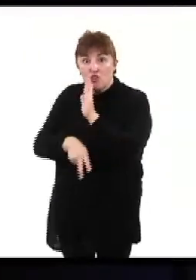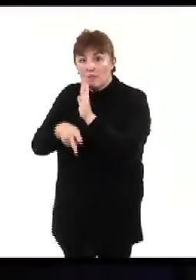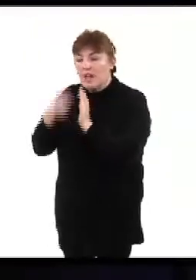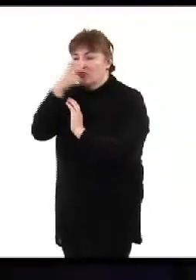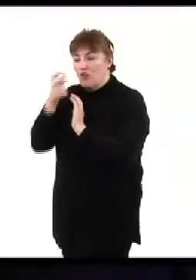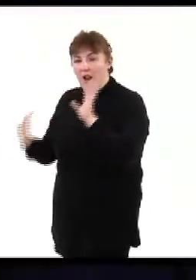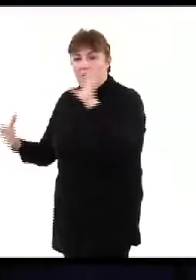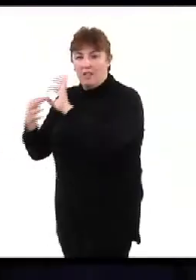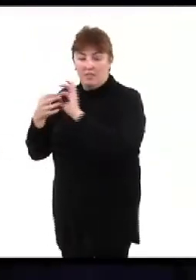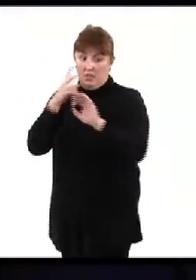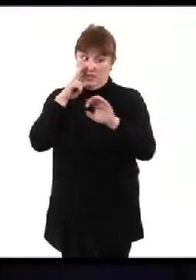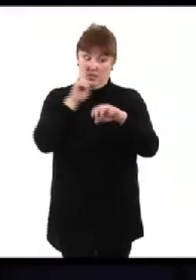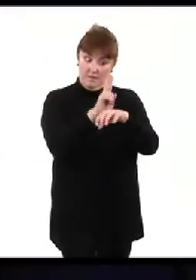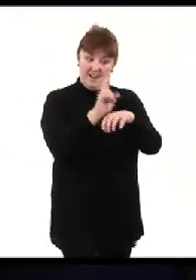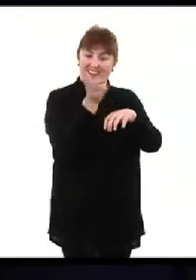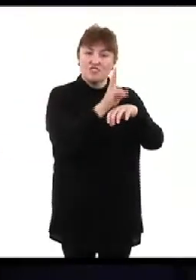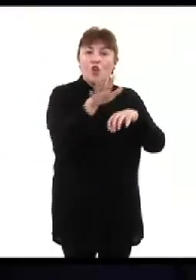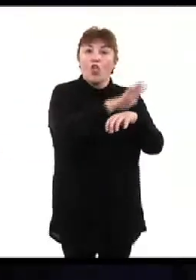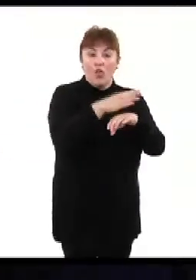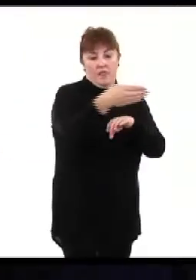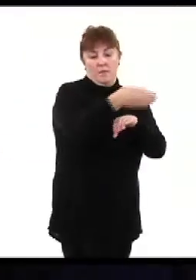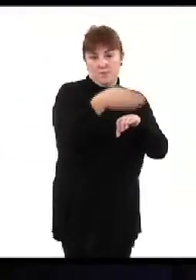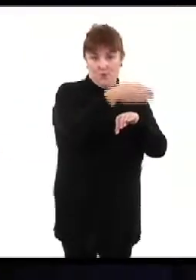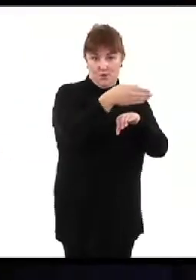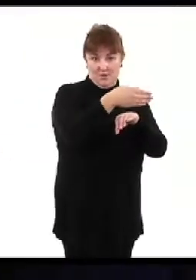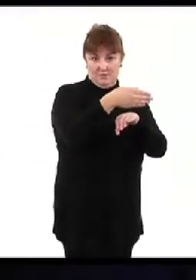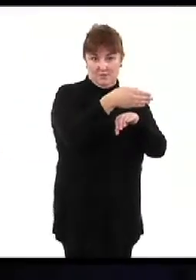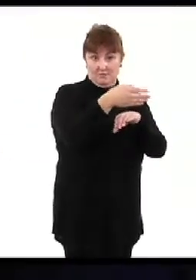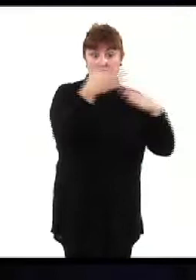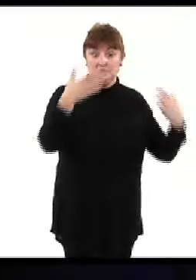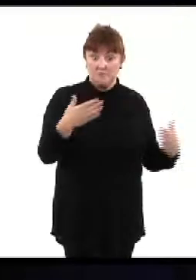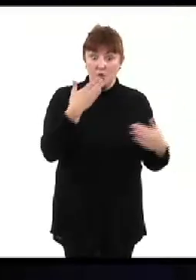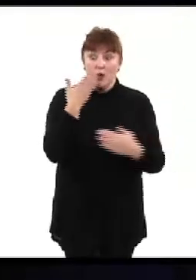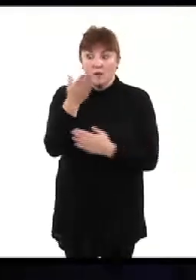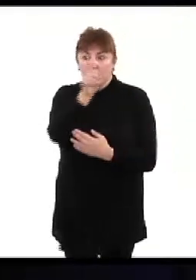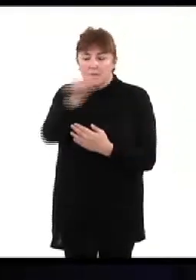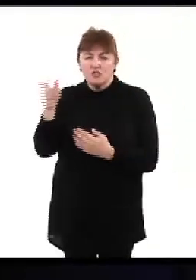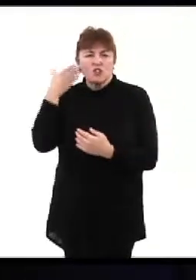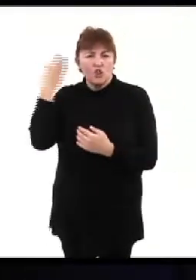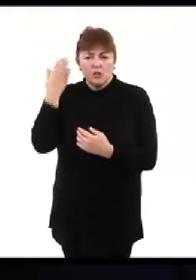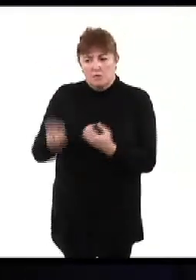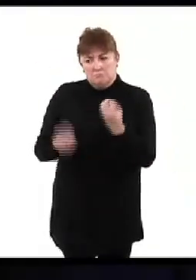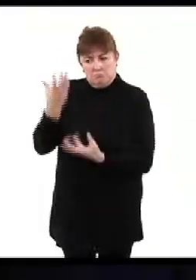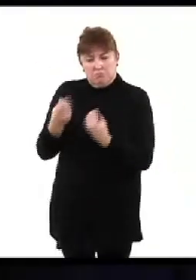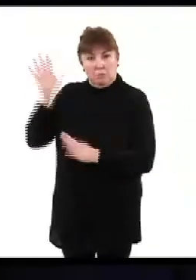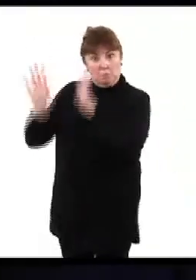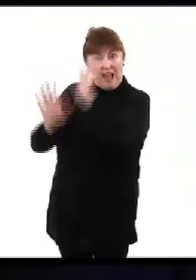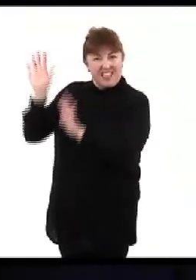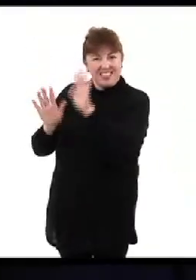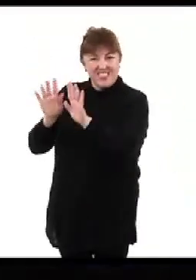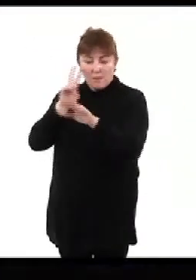when hearing people were asked to pantomime, they don't show activation in Broca's area. And similarly,